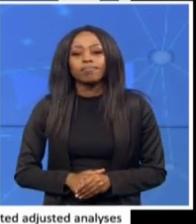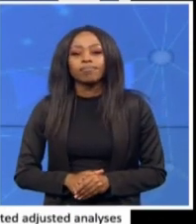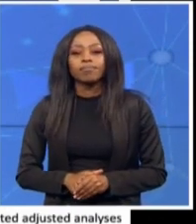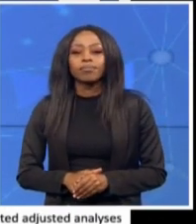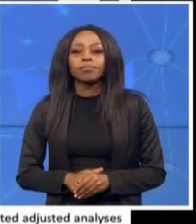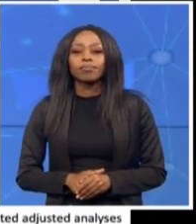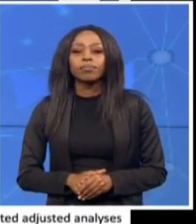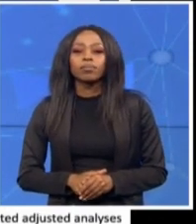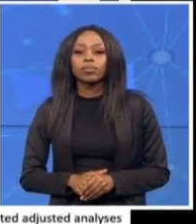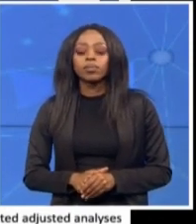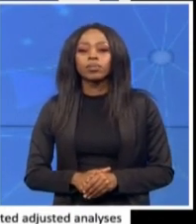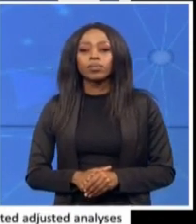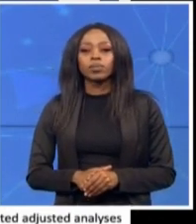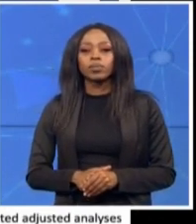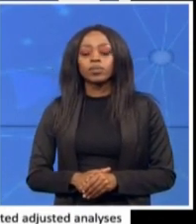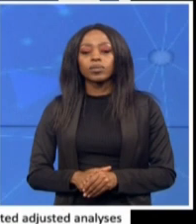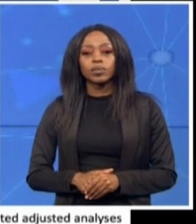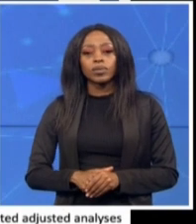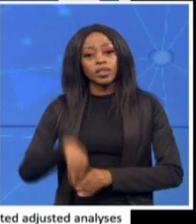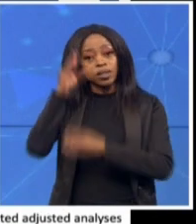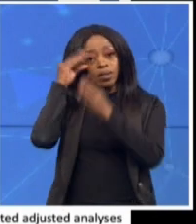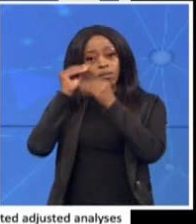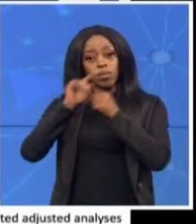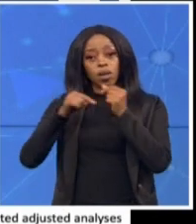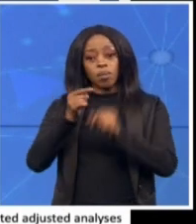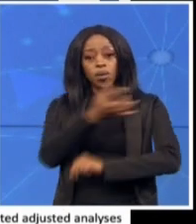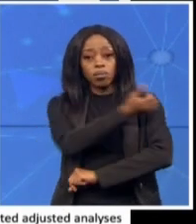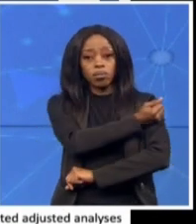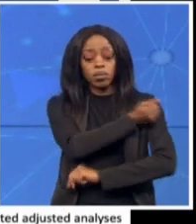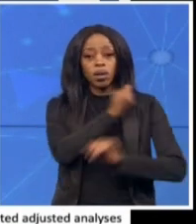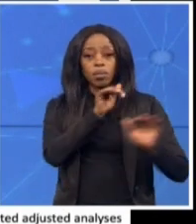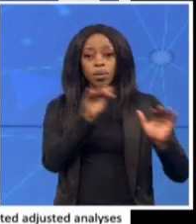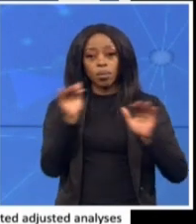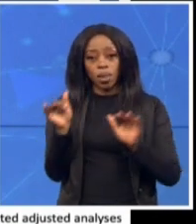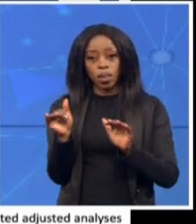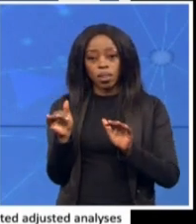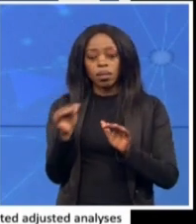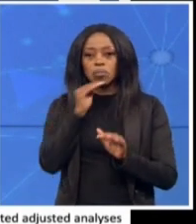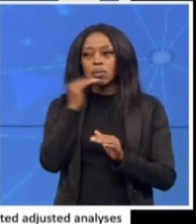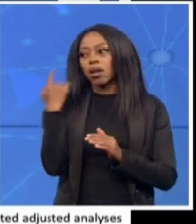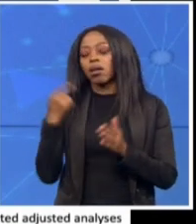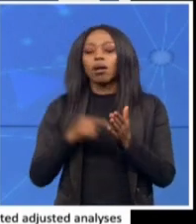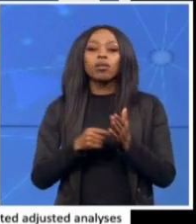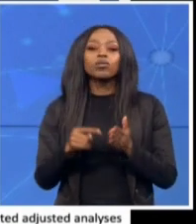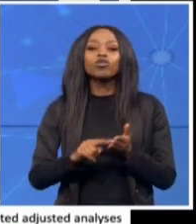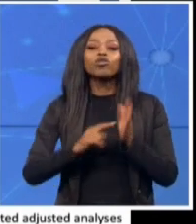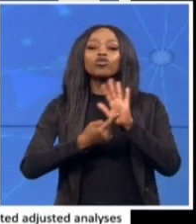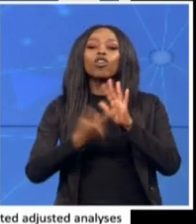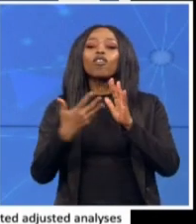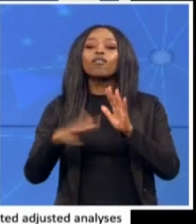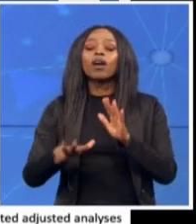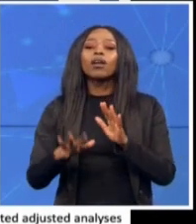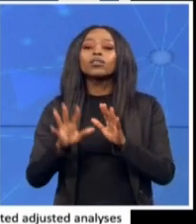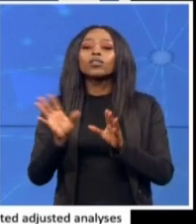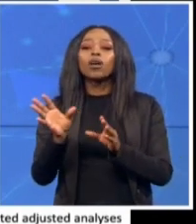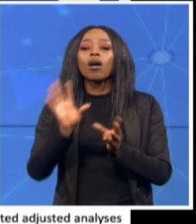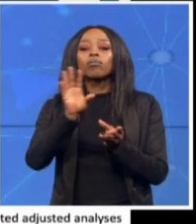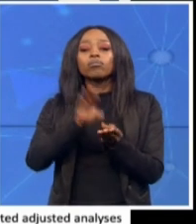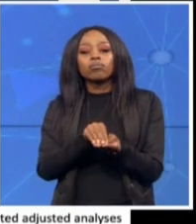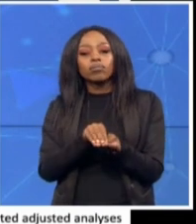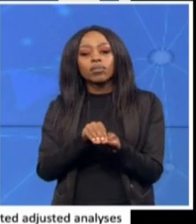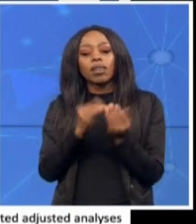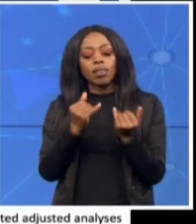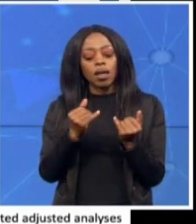proportion vaccinated people. So last week we did show the overall figure. Now we can break it down into age groups. So what this